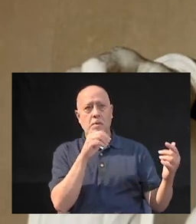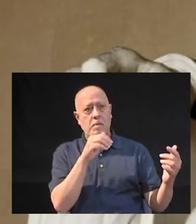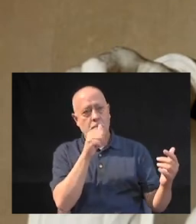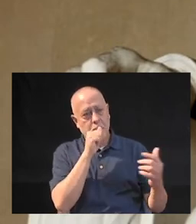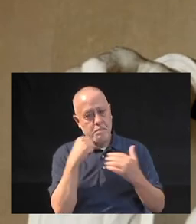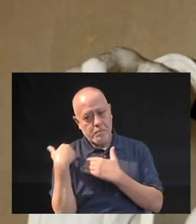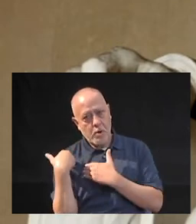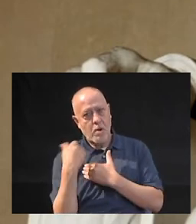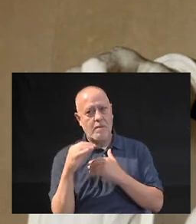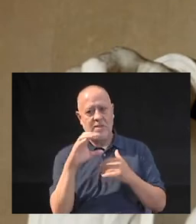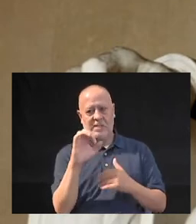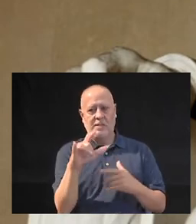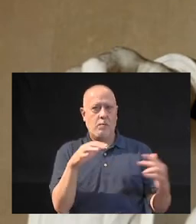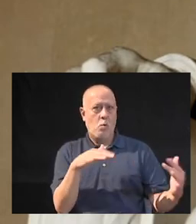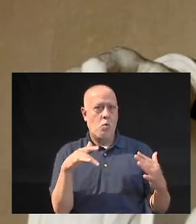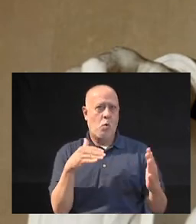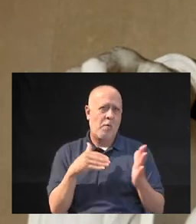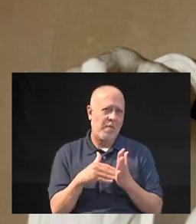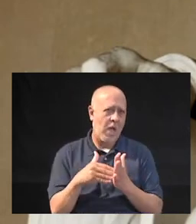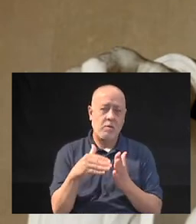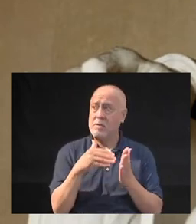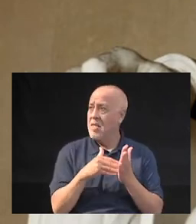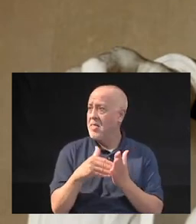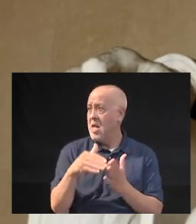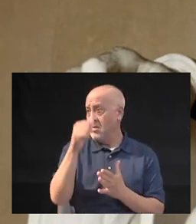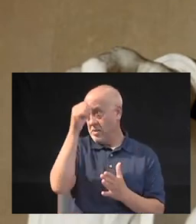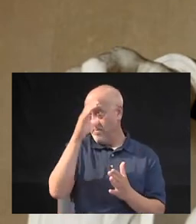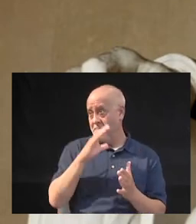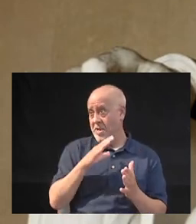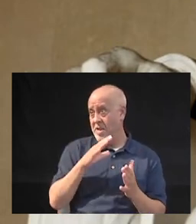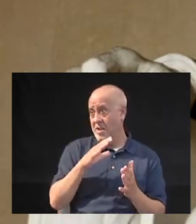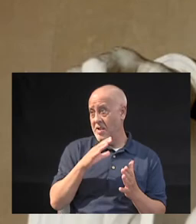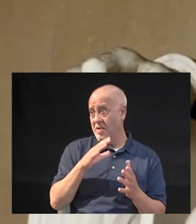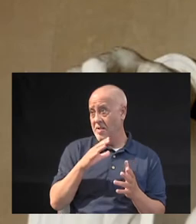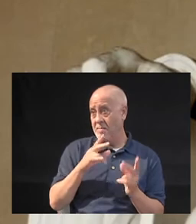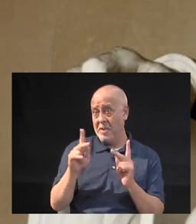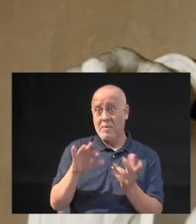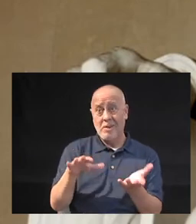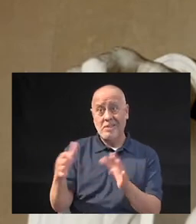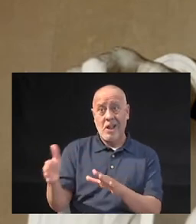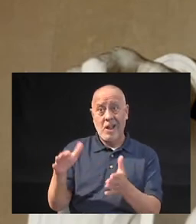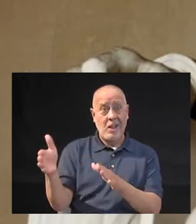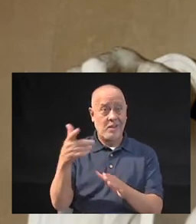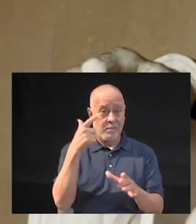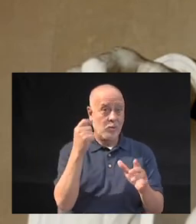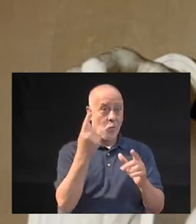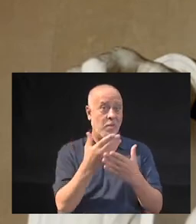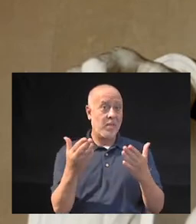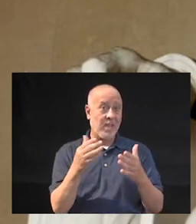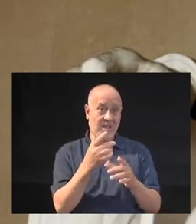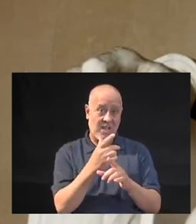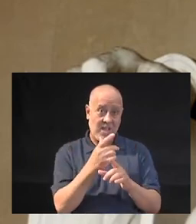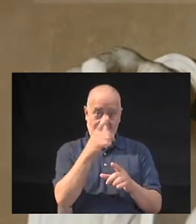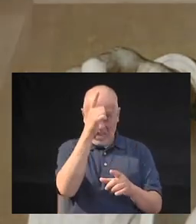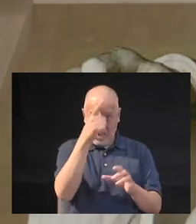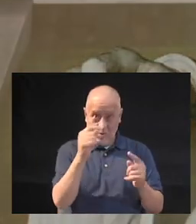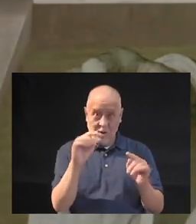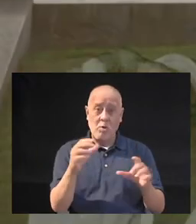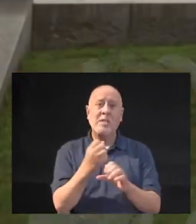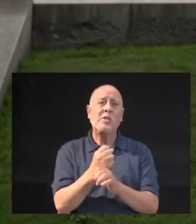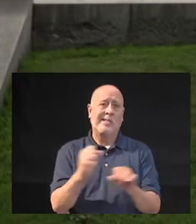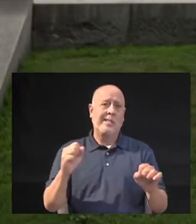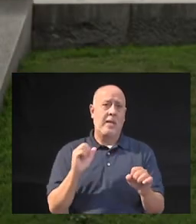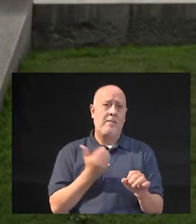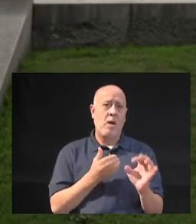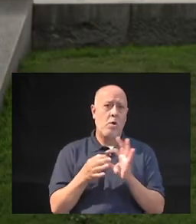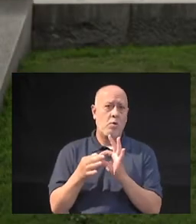where thousands and thousands of men are dying. Because the one thing that Lincoln is trying to do is to save the Union.